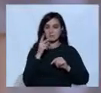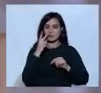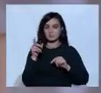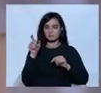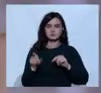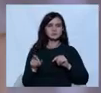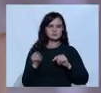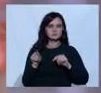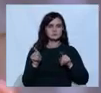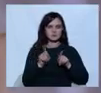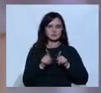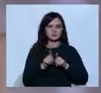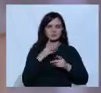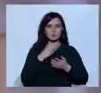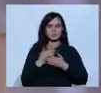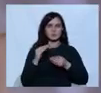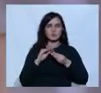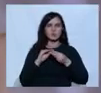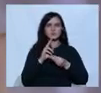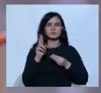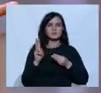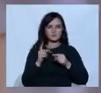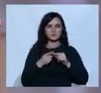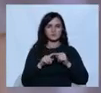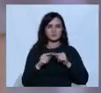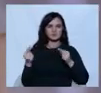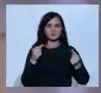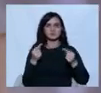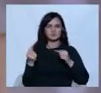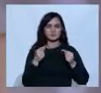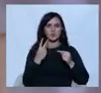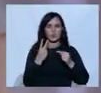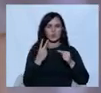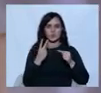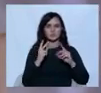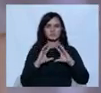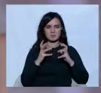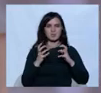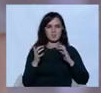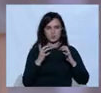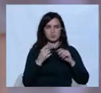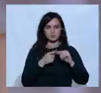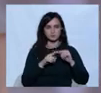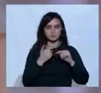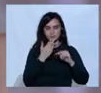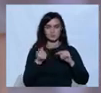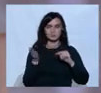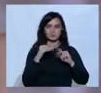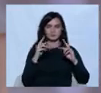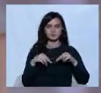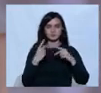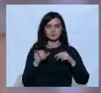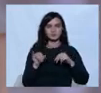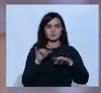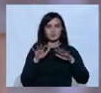businessmen doing all sorts of things. Now, as you can tell from our summary, the idea of killing a merchant